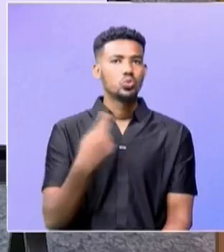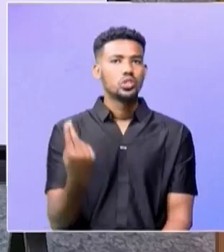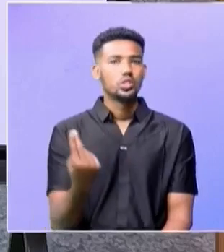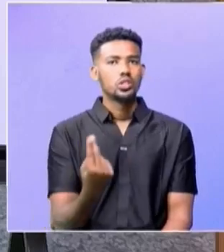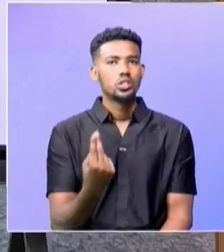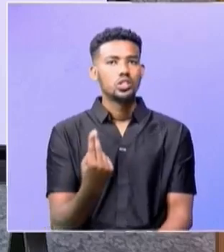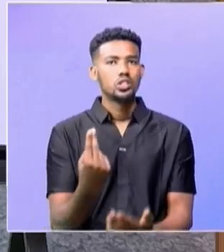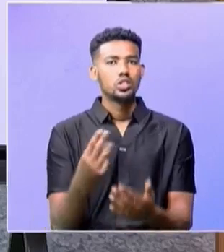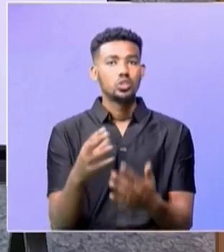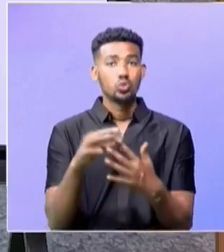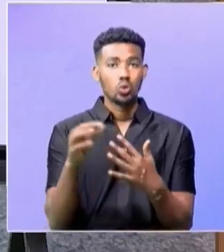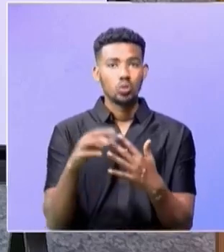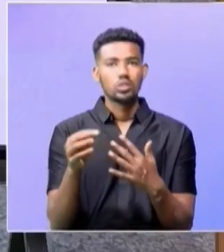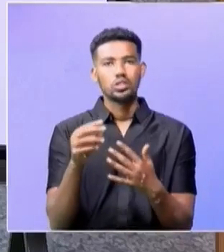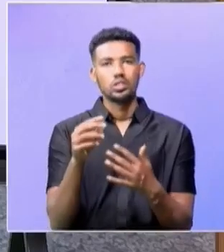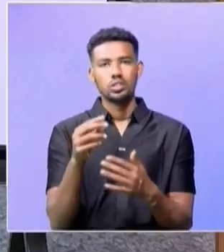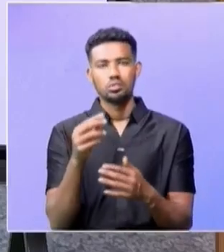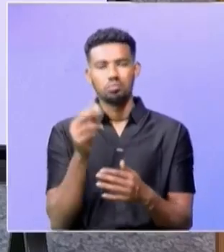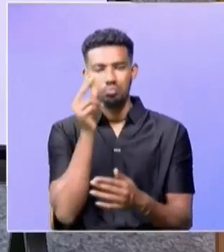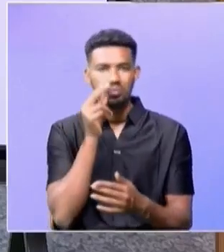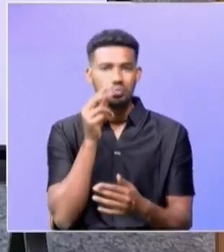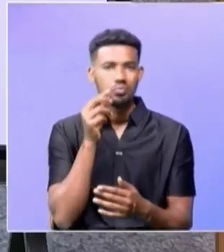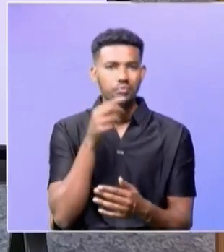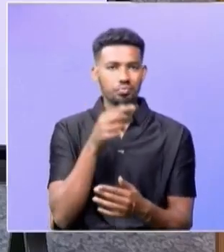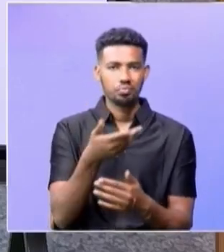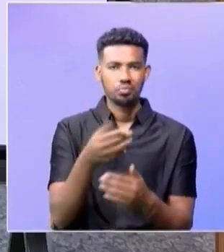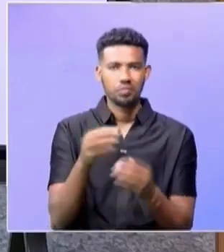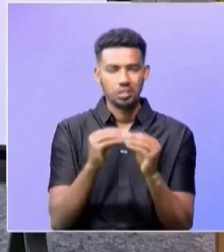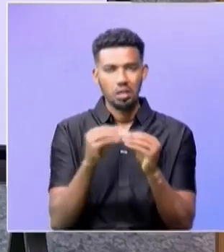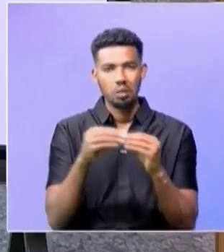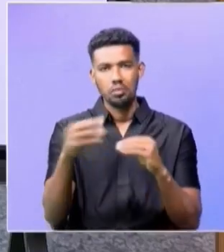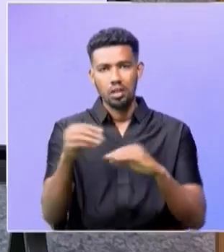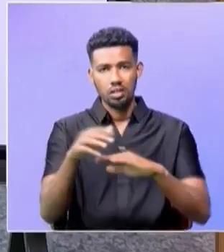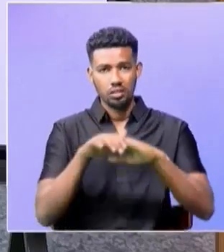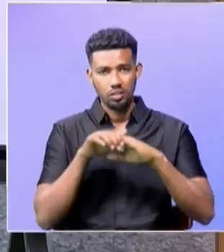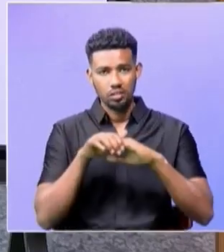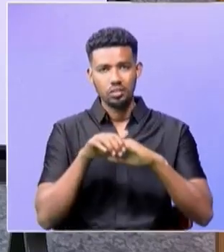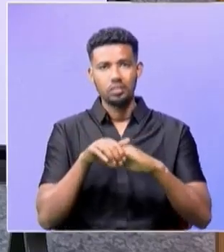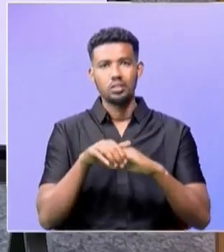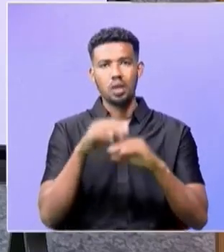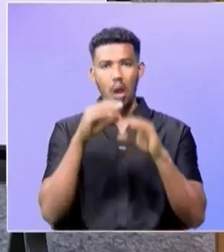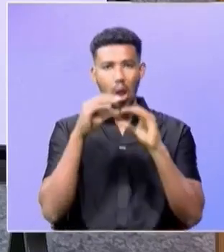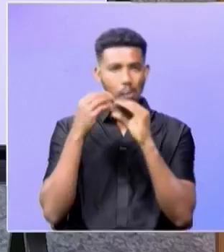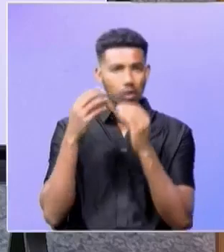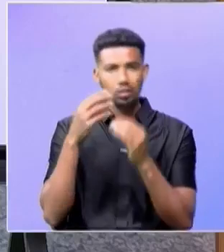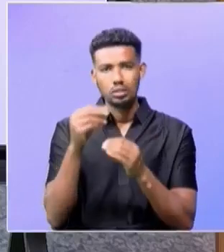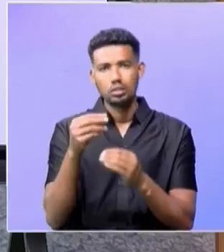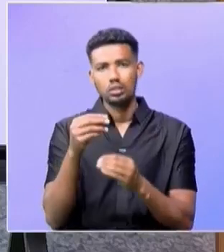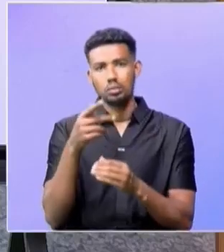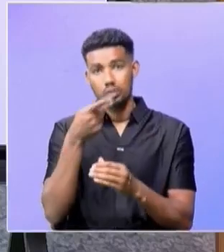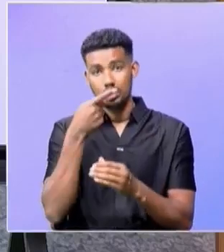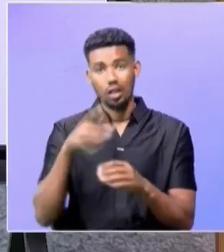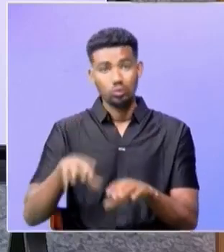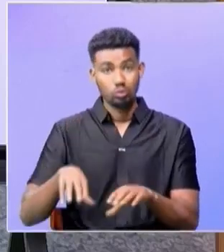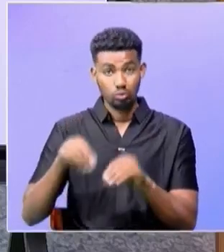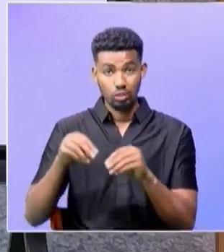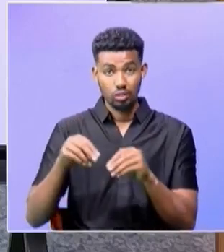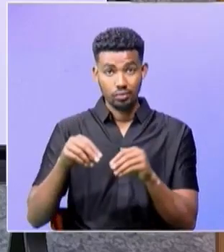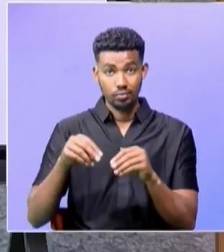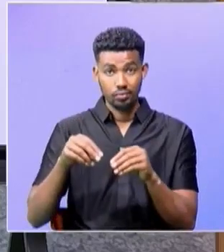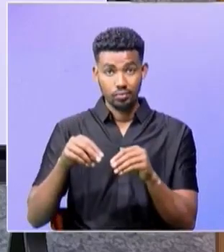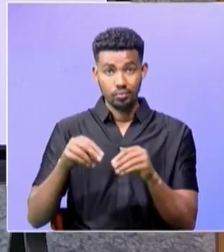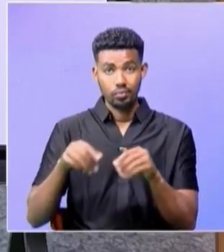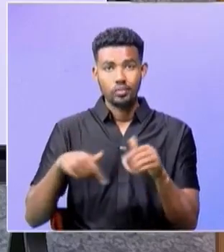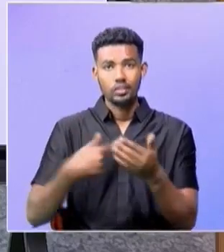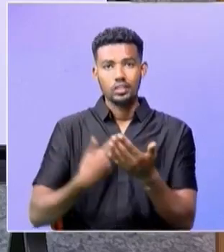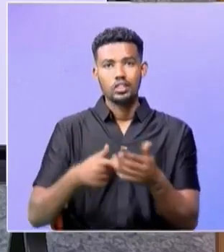like tea or coffee, burger and pizza, maths or English, and also students, this is